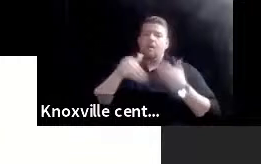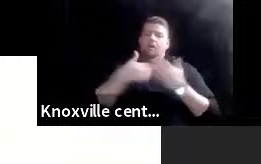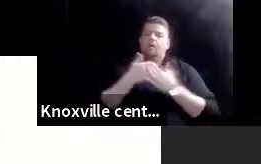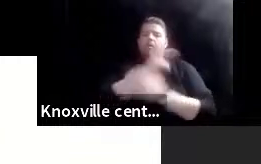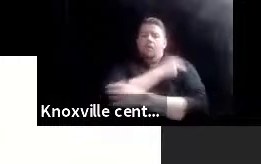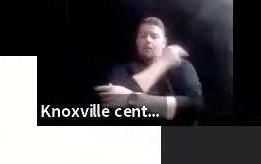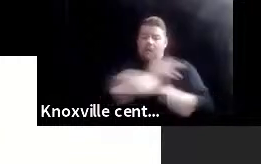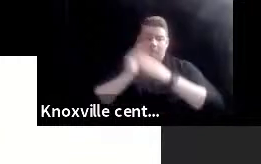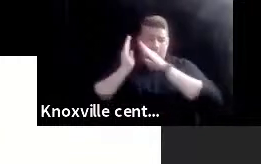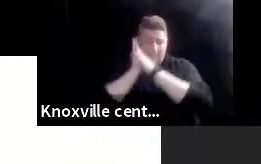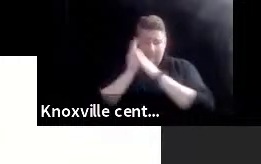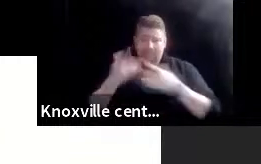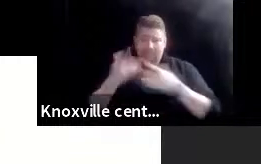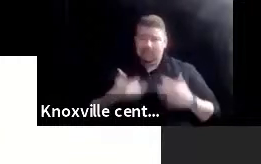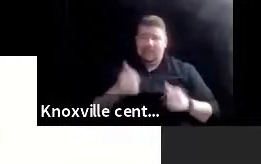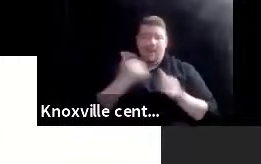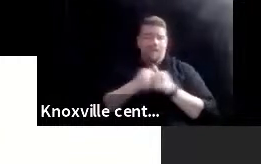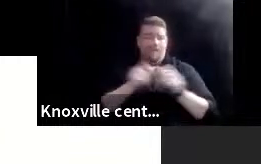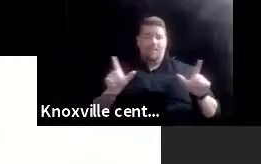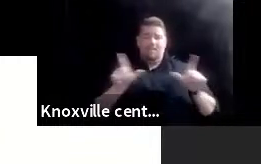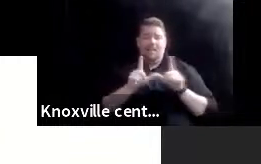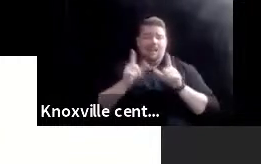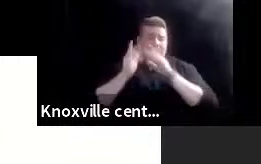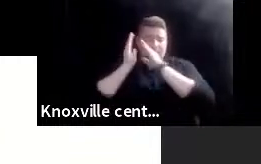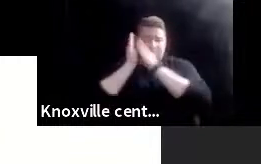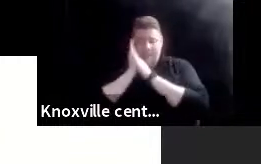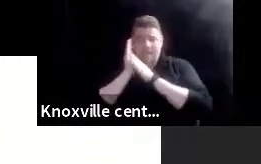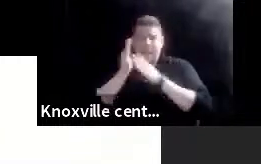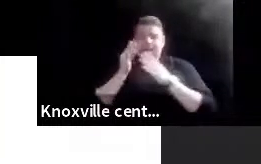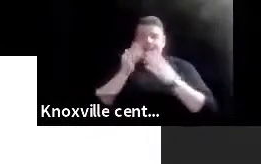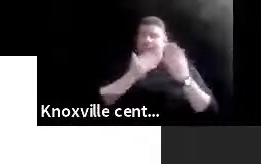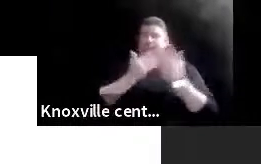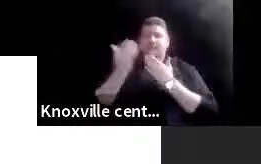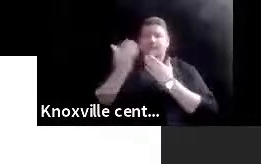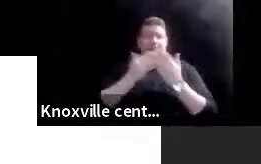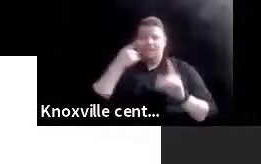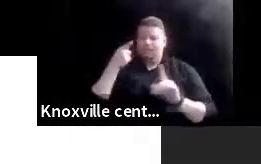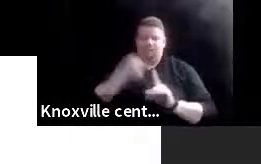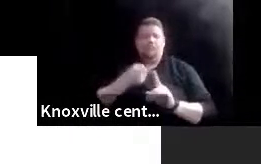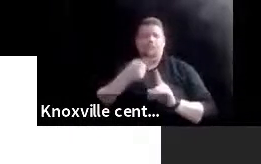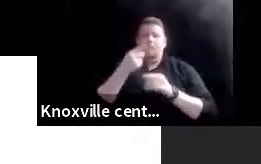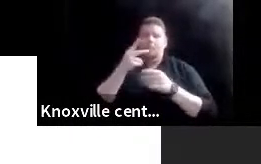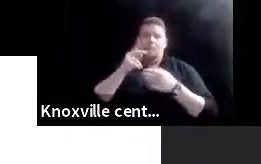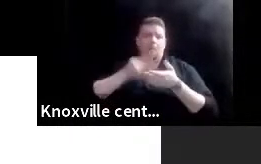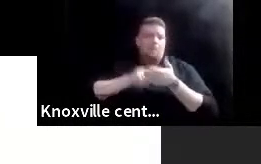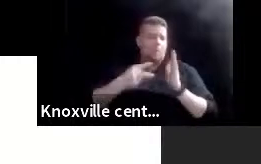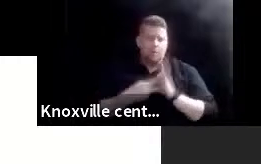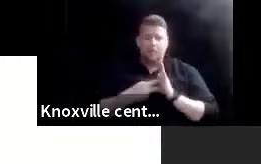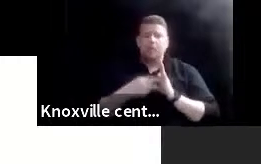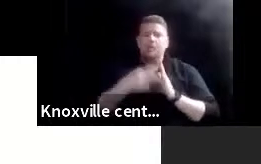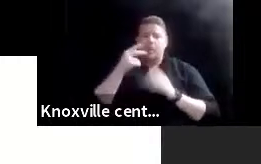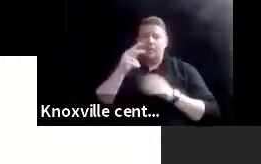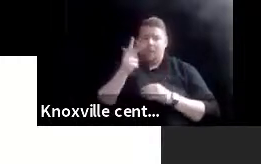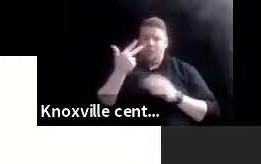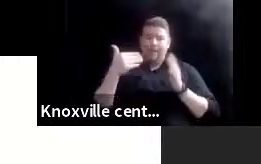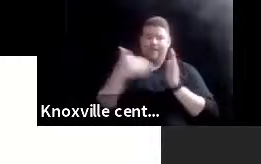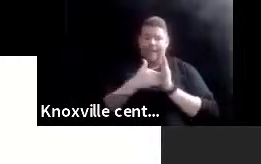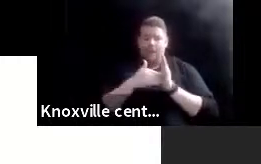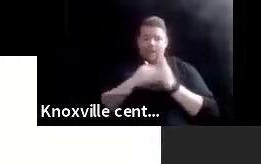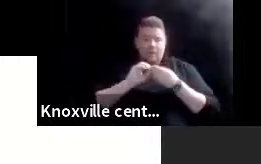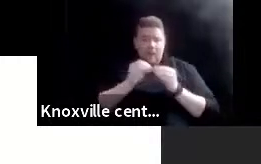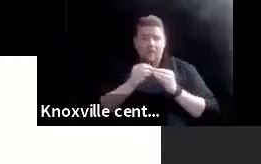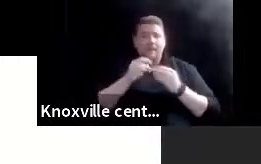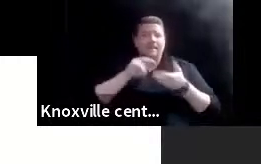every licensed bed in the region, regardless of its purpose. So that 3,000 number, that